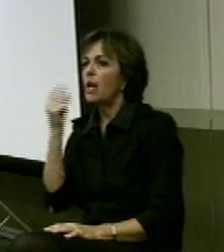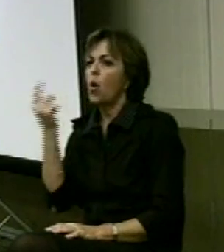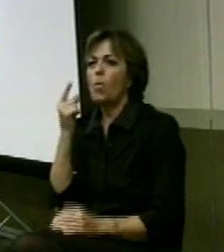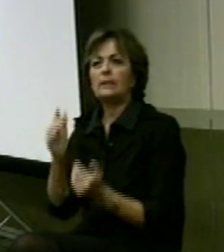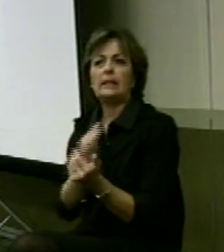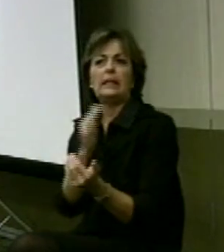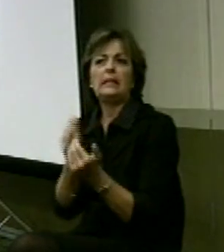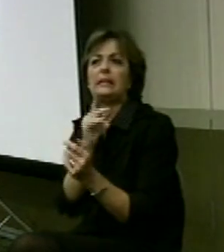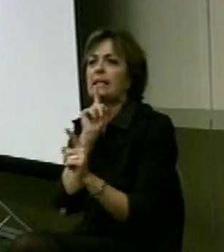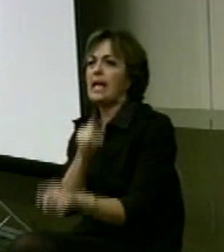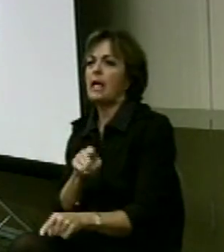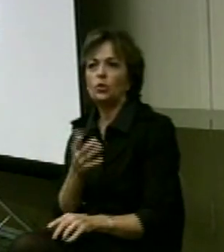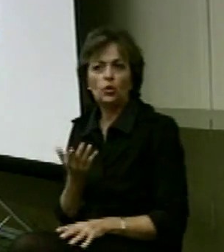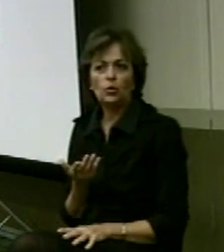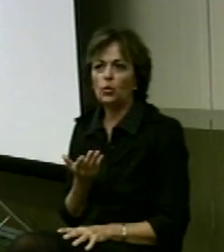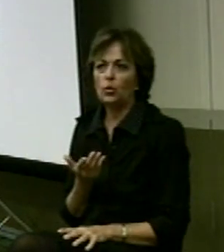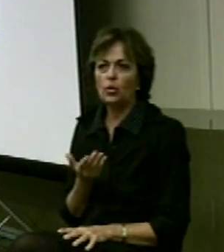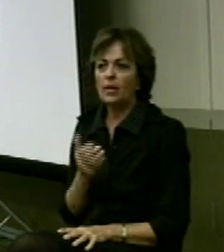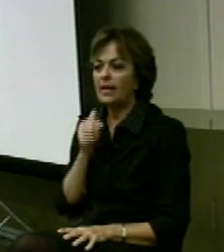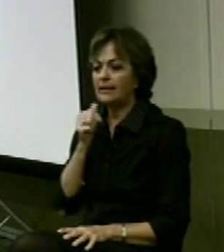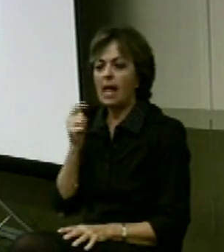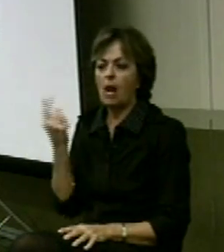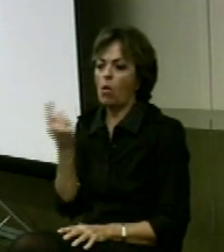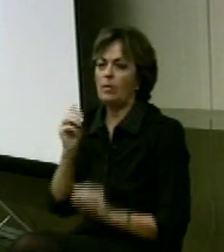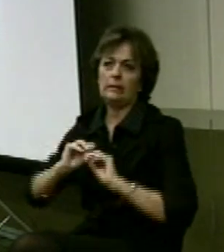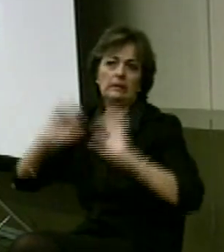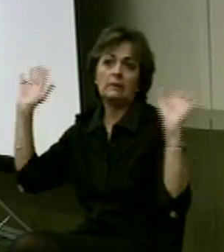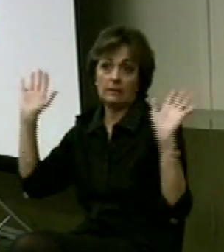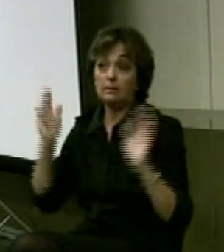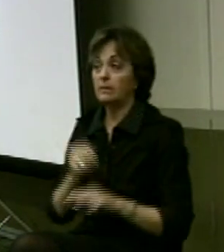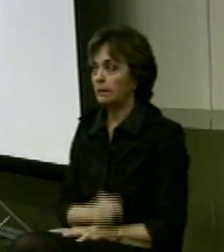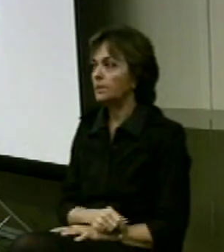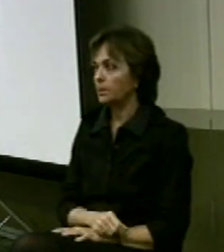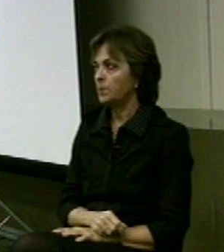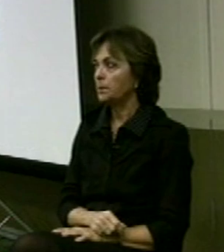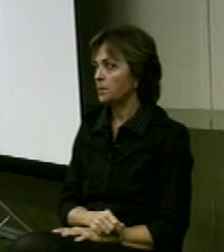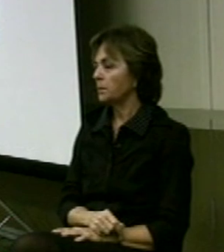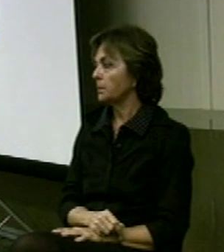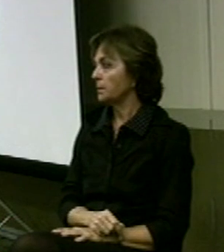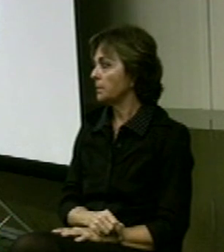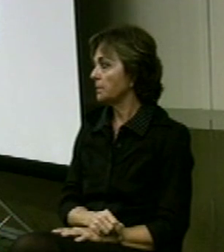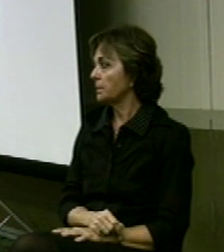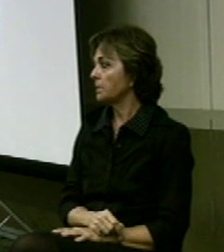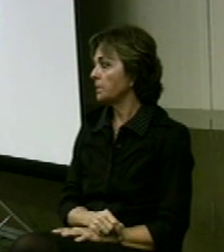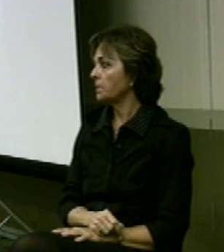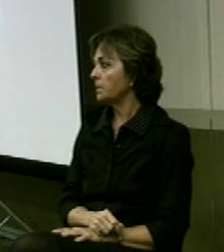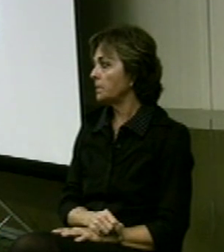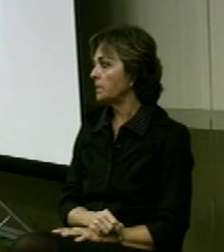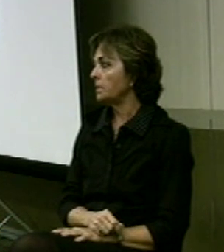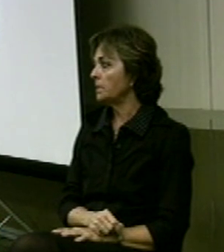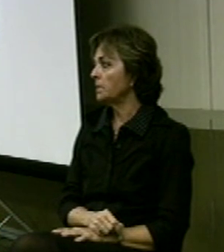an easy answer. It doesn't just, you know, it's not always like right there for you. Okay.